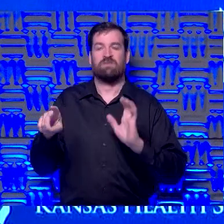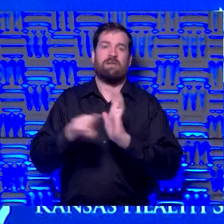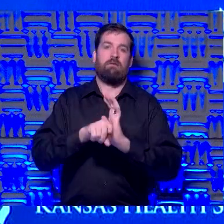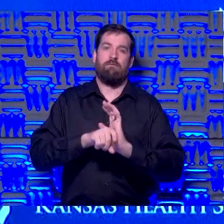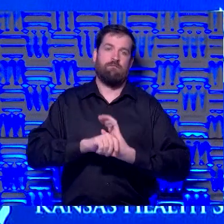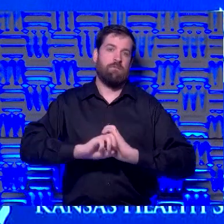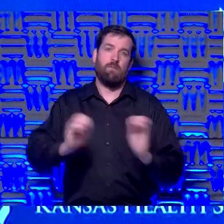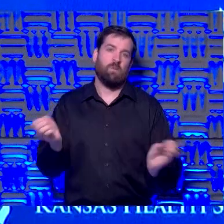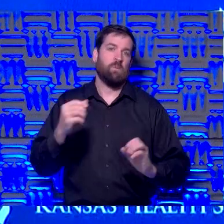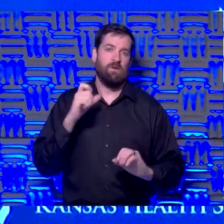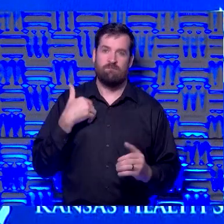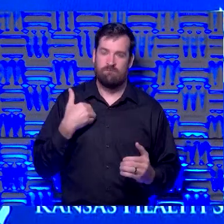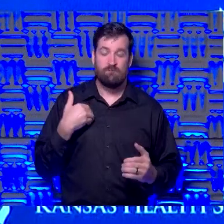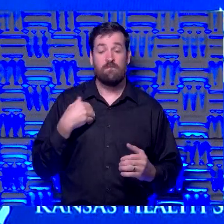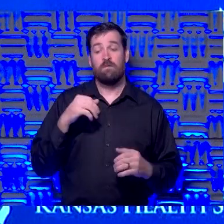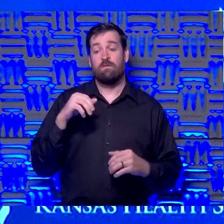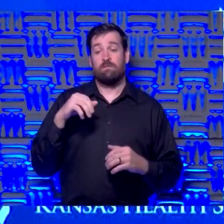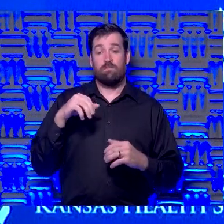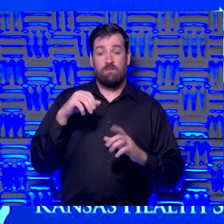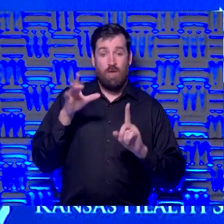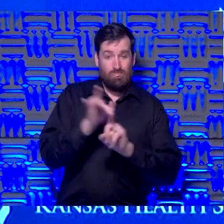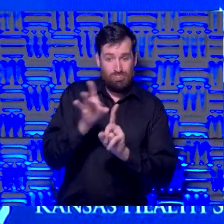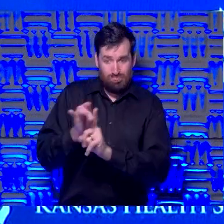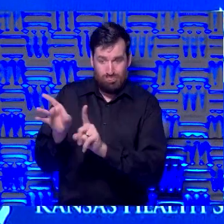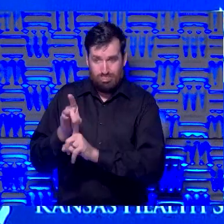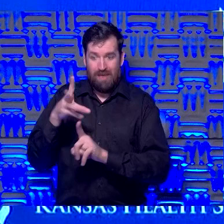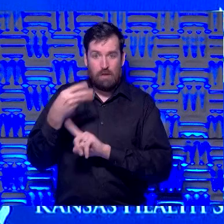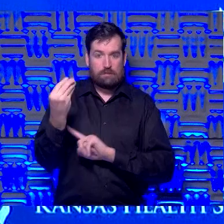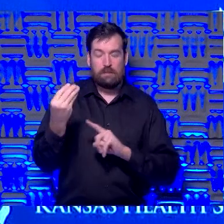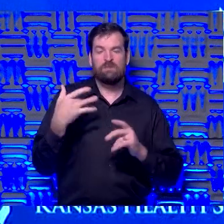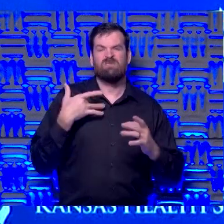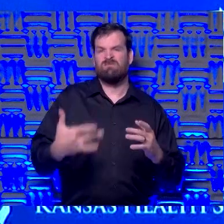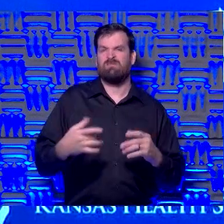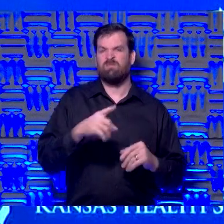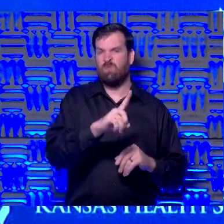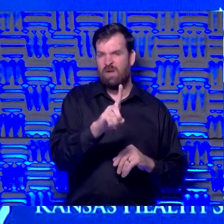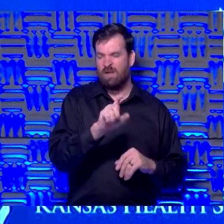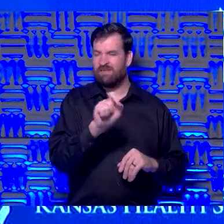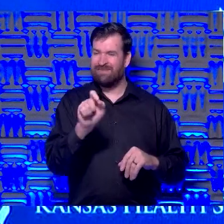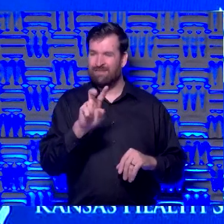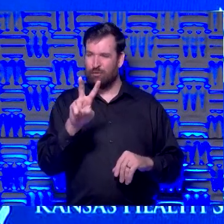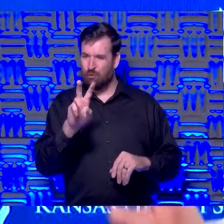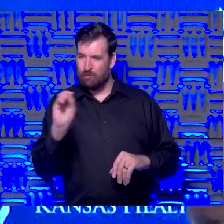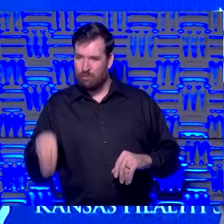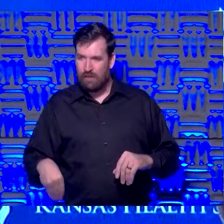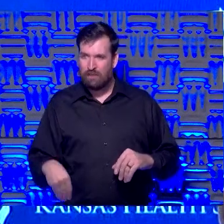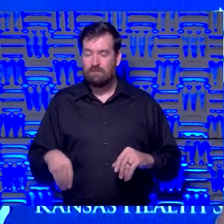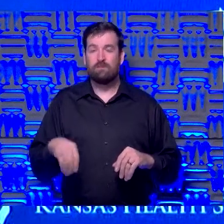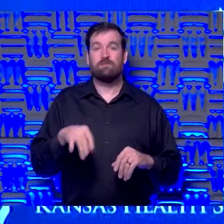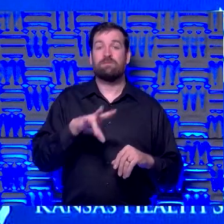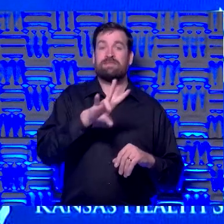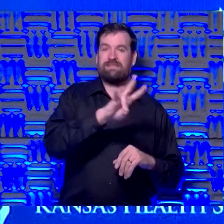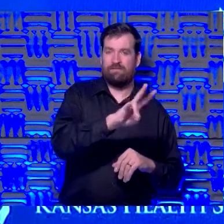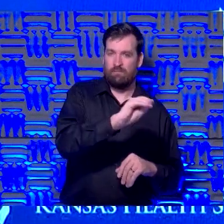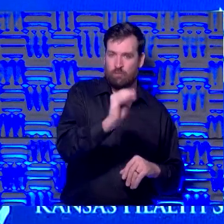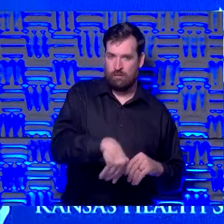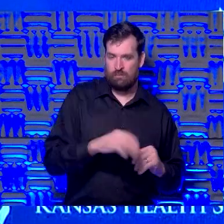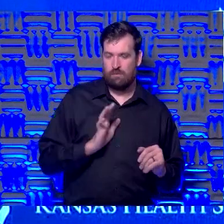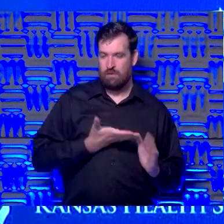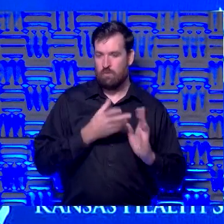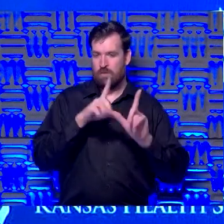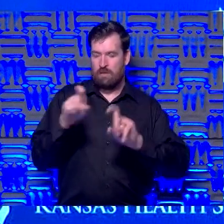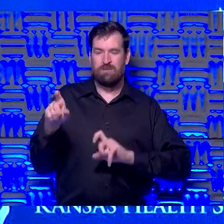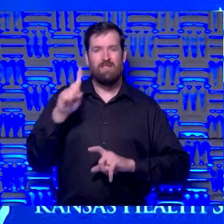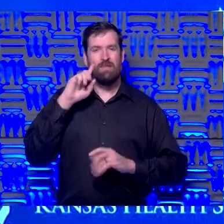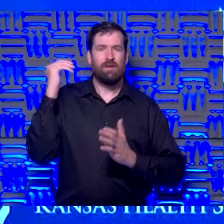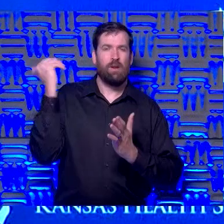it. Right. We know that the rate of positivity on the outside used to be around 1%, 2%, that's 7, 8% on our tests. Yep. I think it's closer